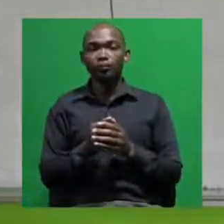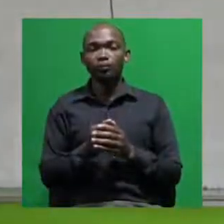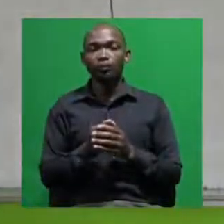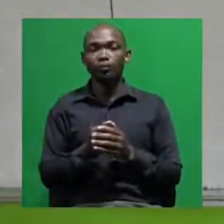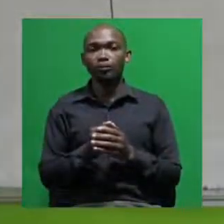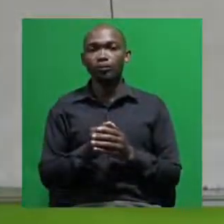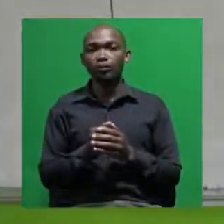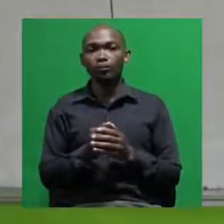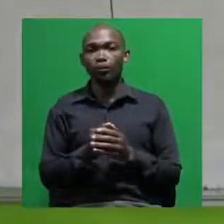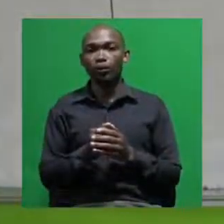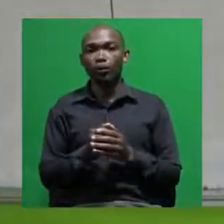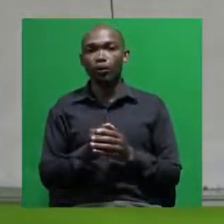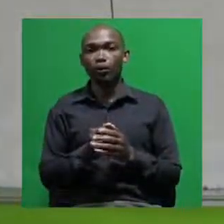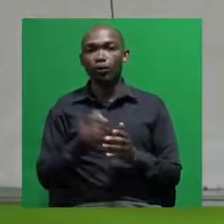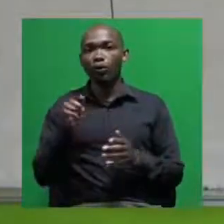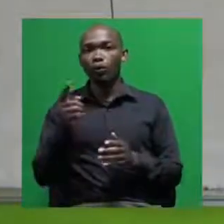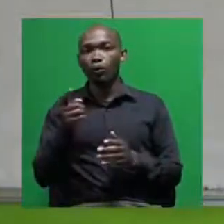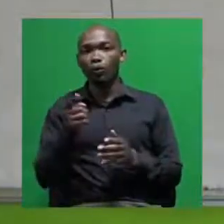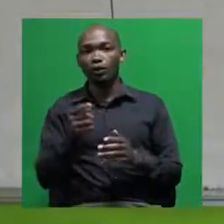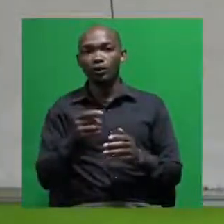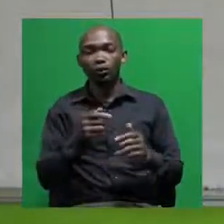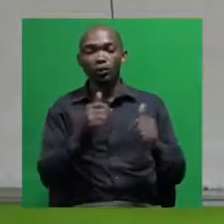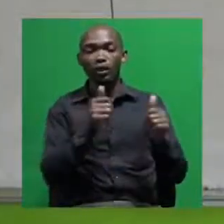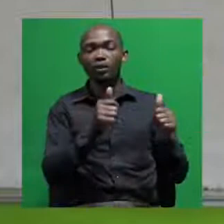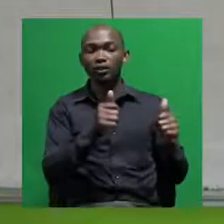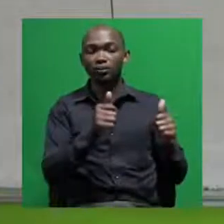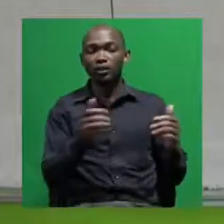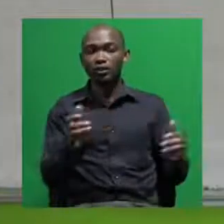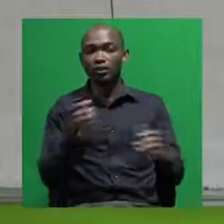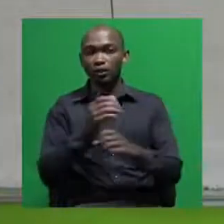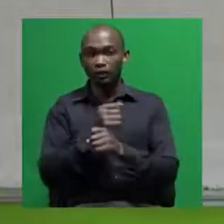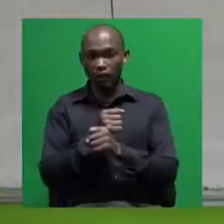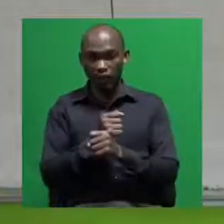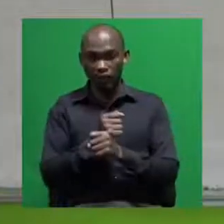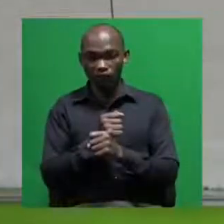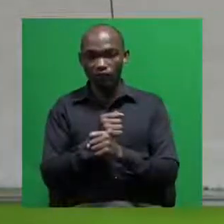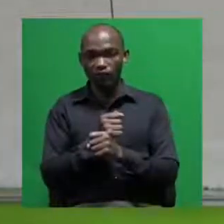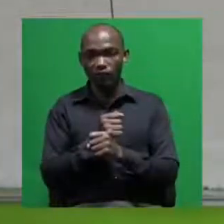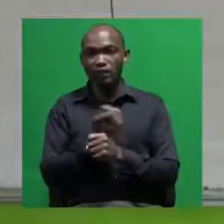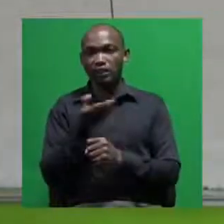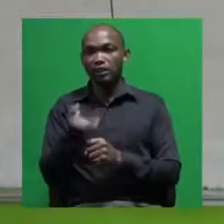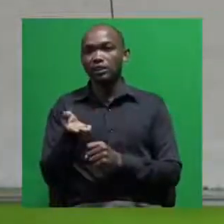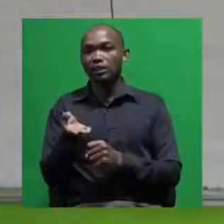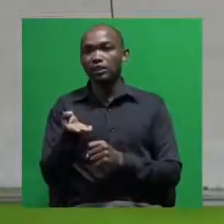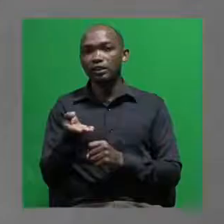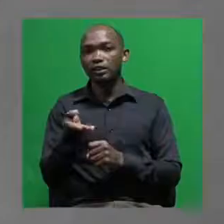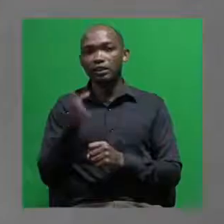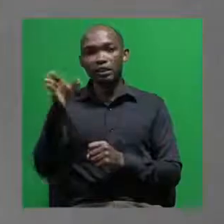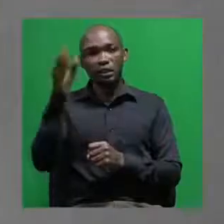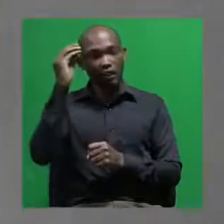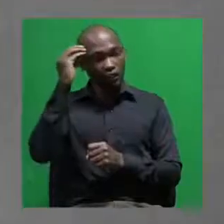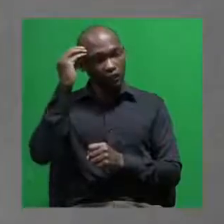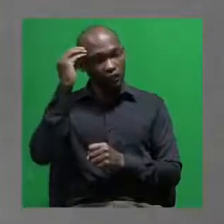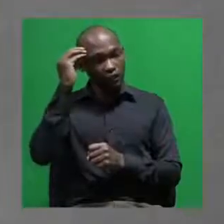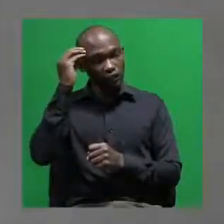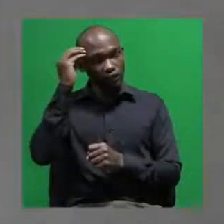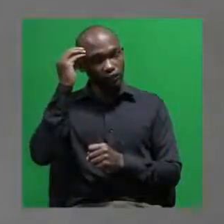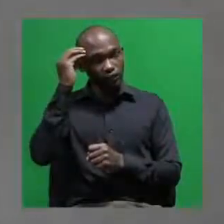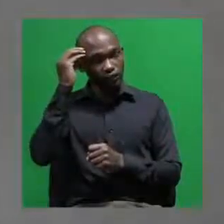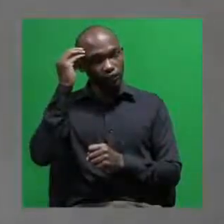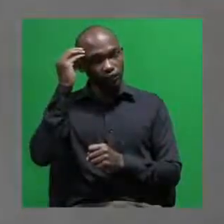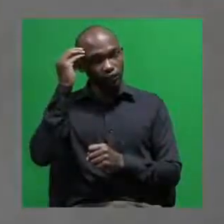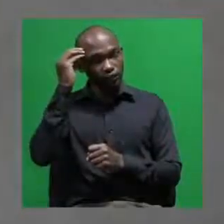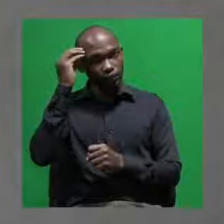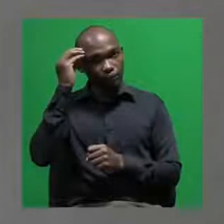today's specific objectives on this lesson. So one, we have to define the